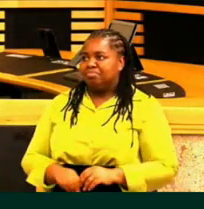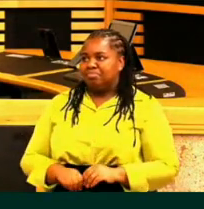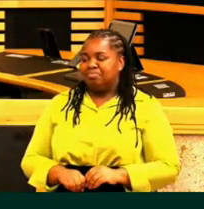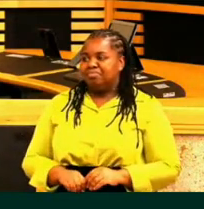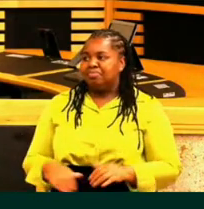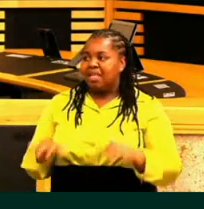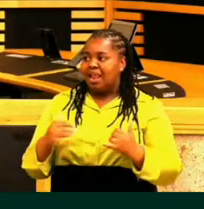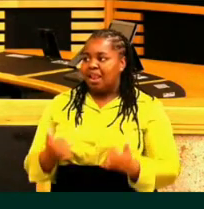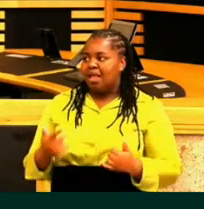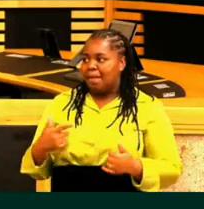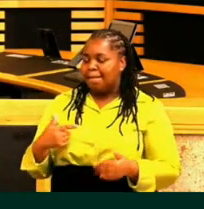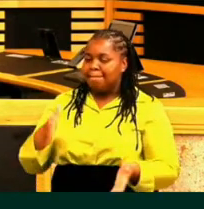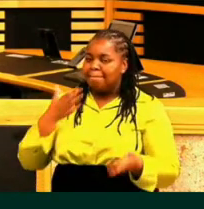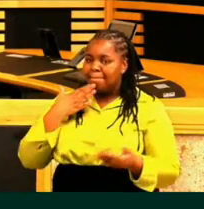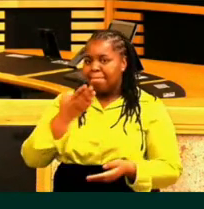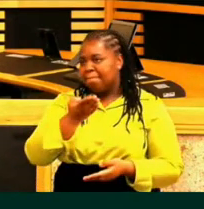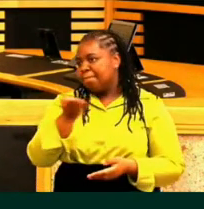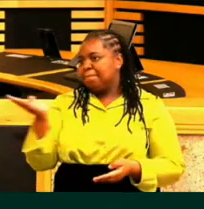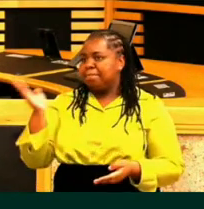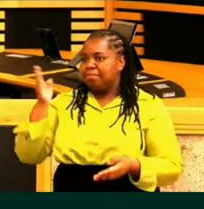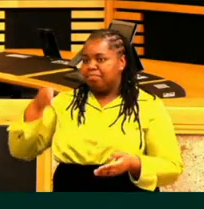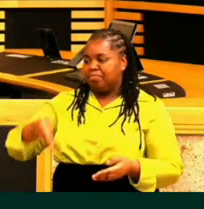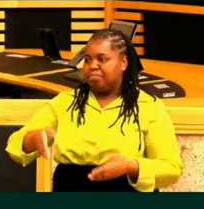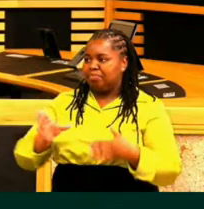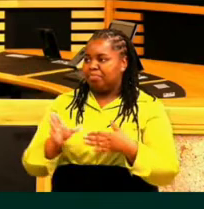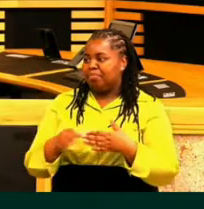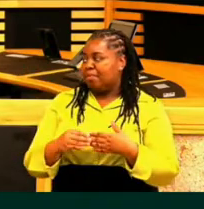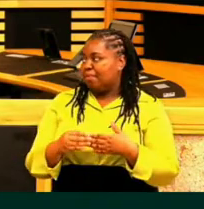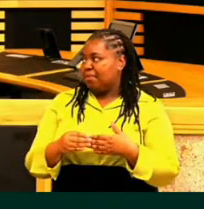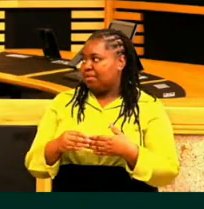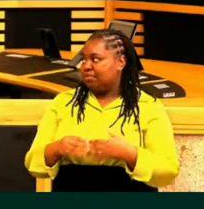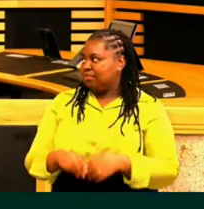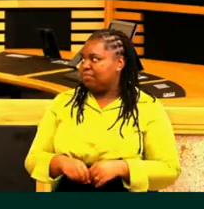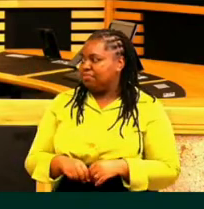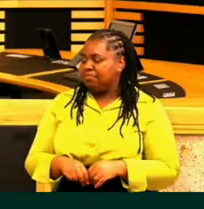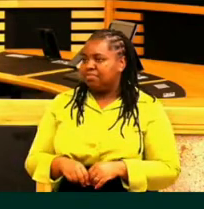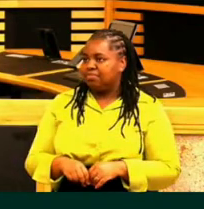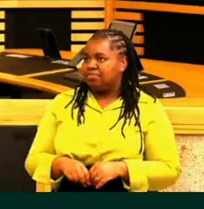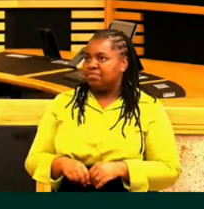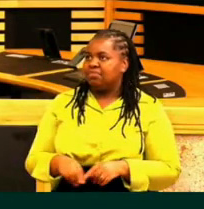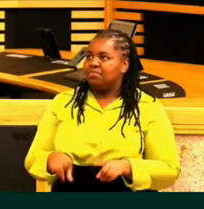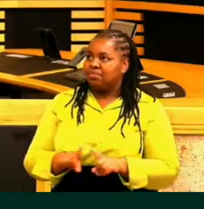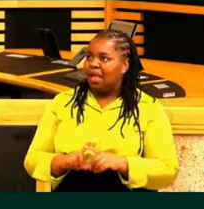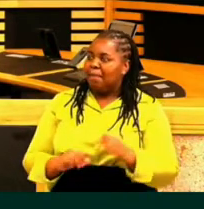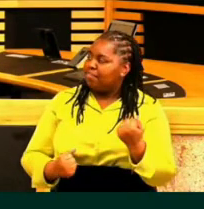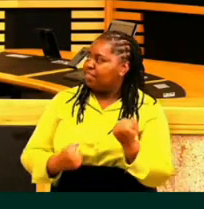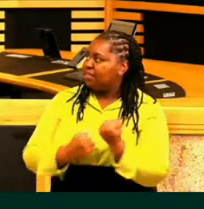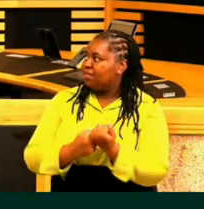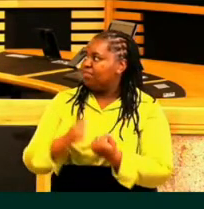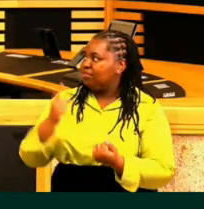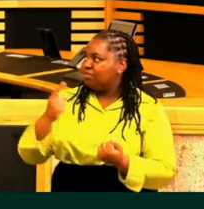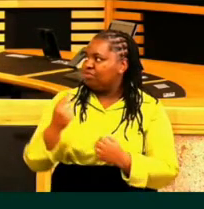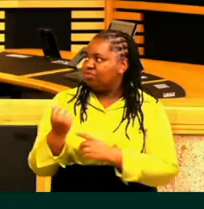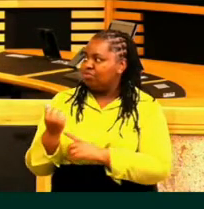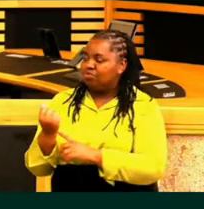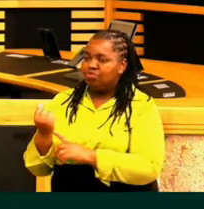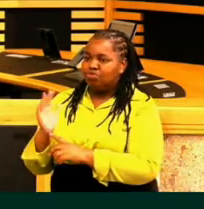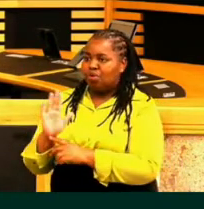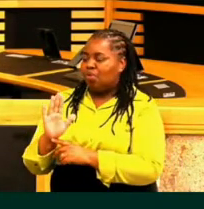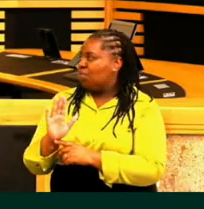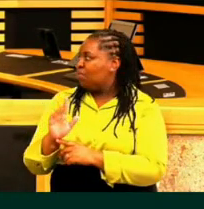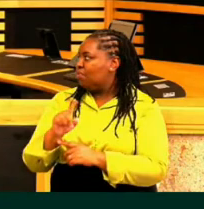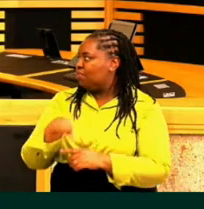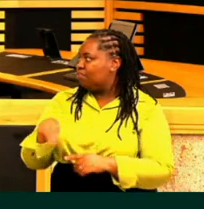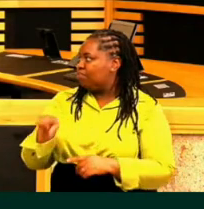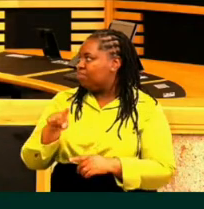let me then thank you for your presence honorable members and the support that has been shown by